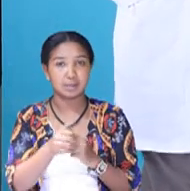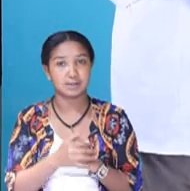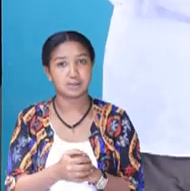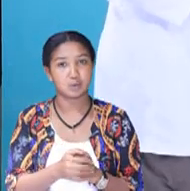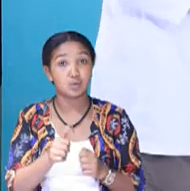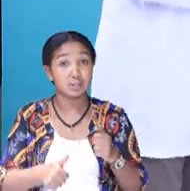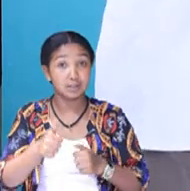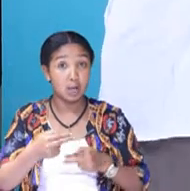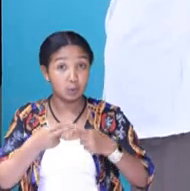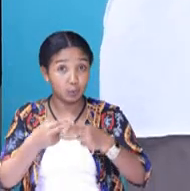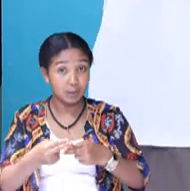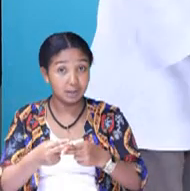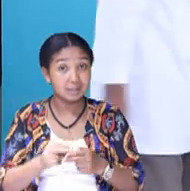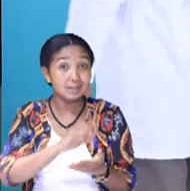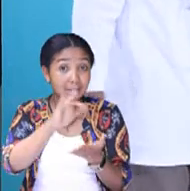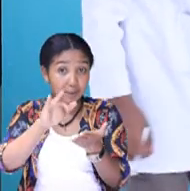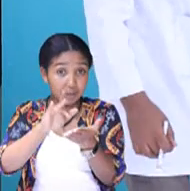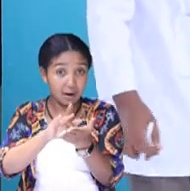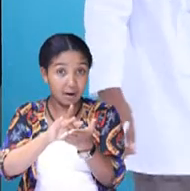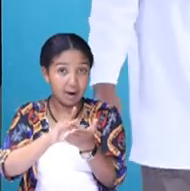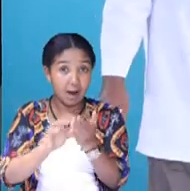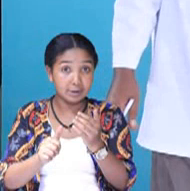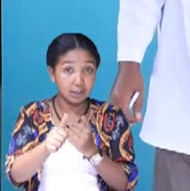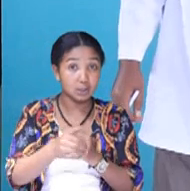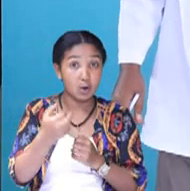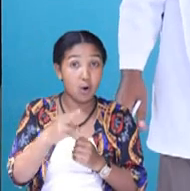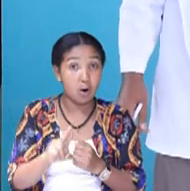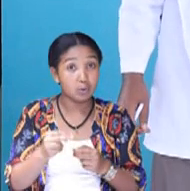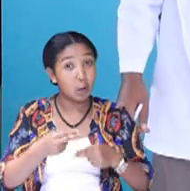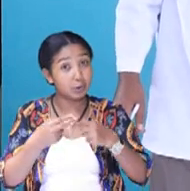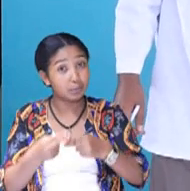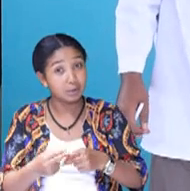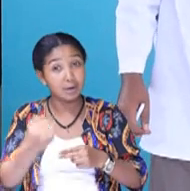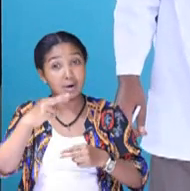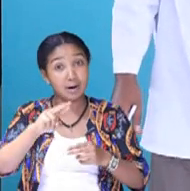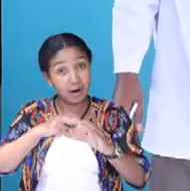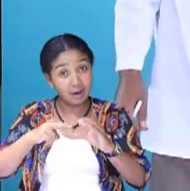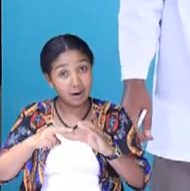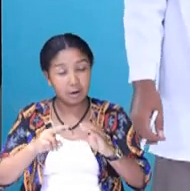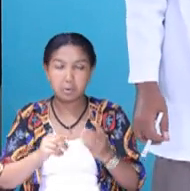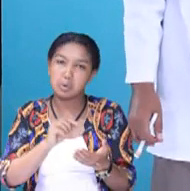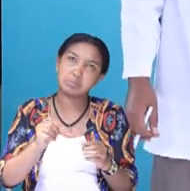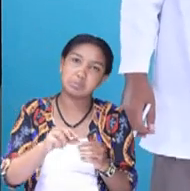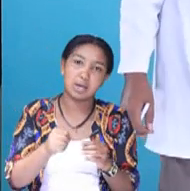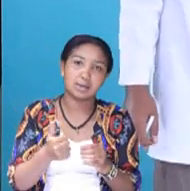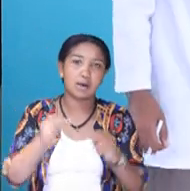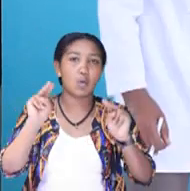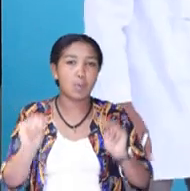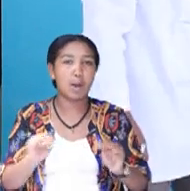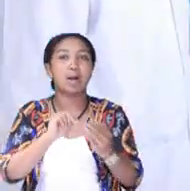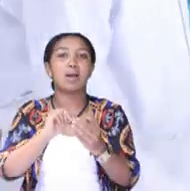acceleration, which is known to be centripetal acceleration, or known to be radial acceleration, or sometimes known as